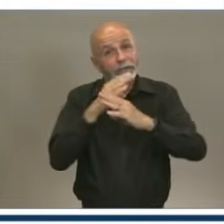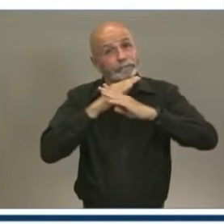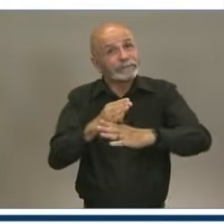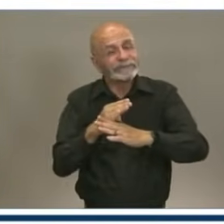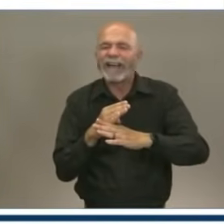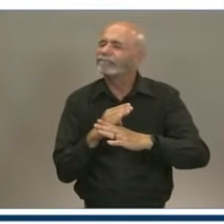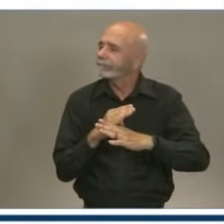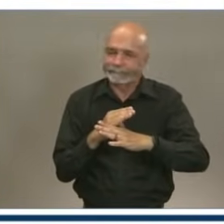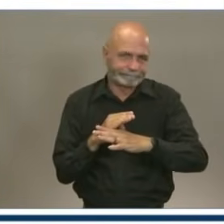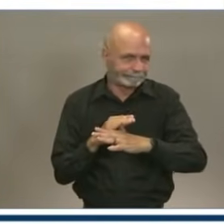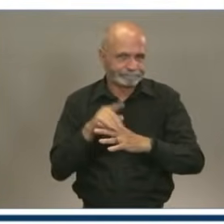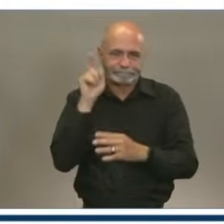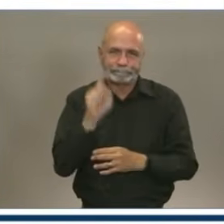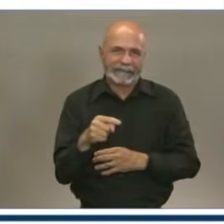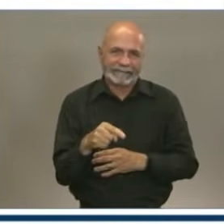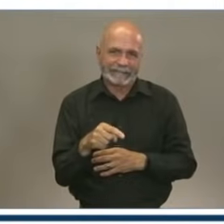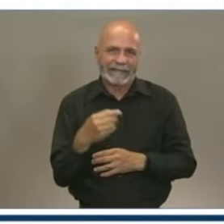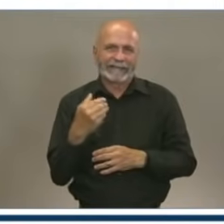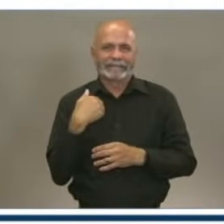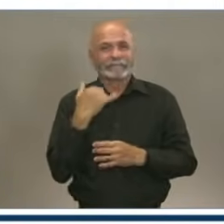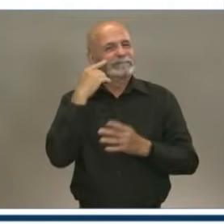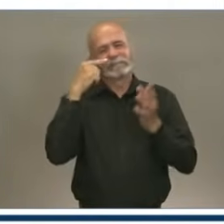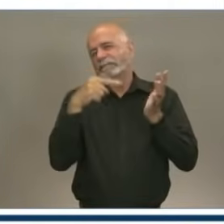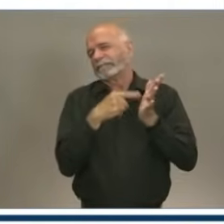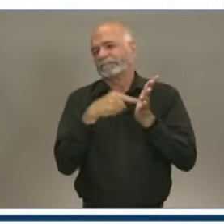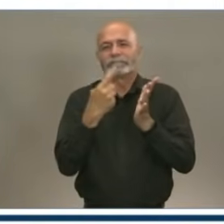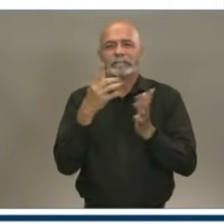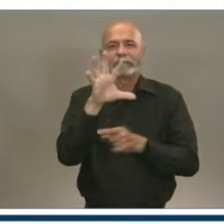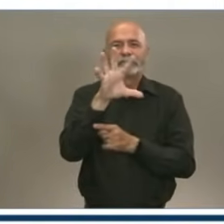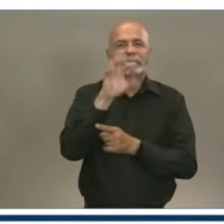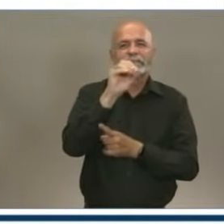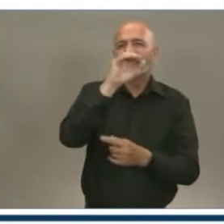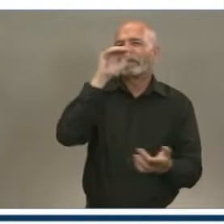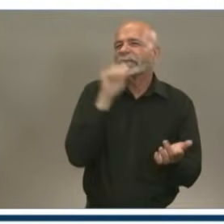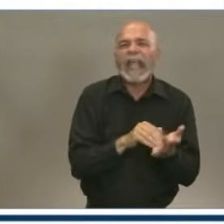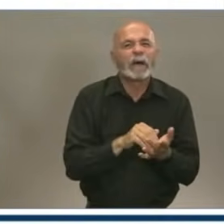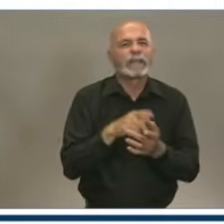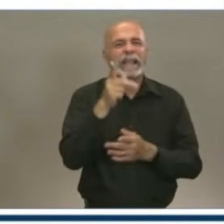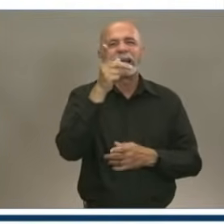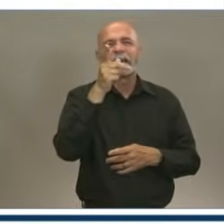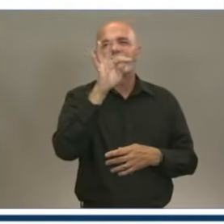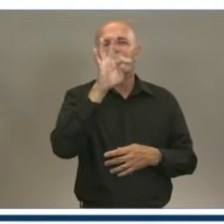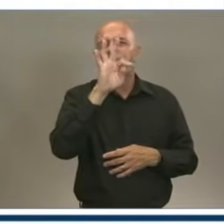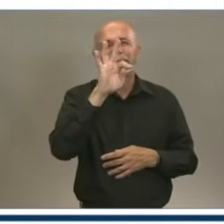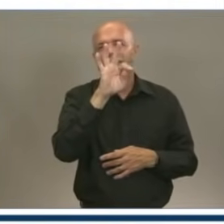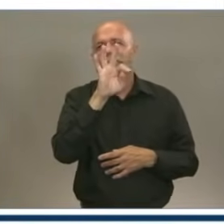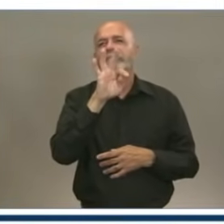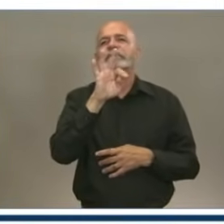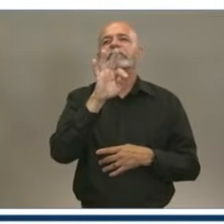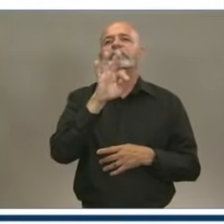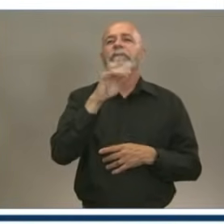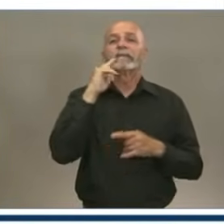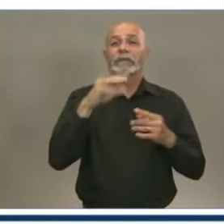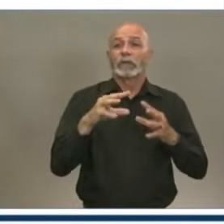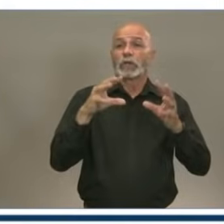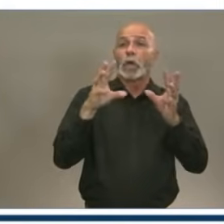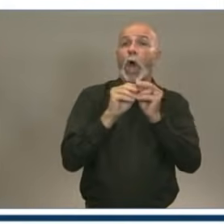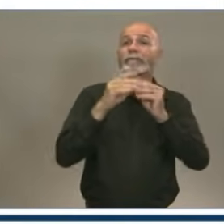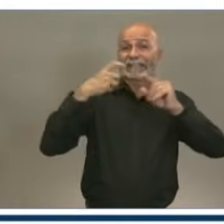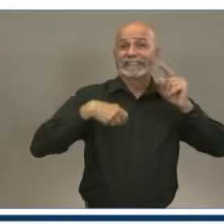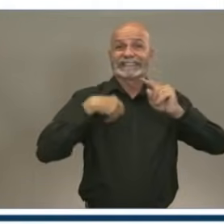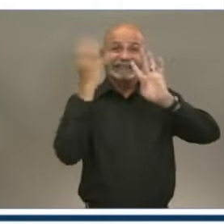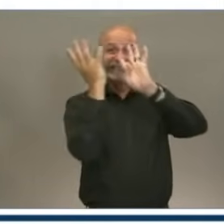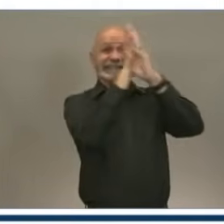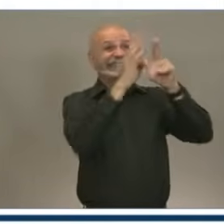available Moderna appointments across the province. And while the convention center will wind down after this week as planned, we're opening